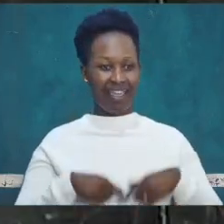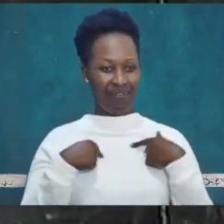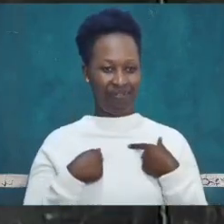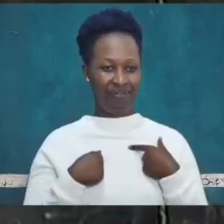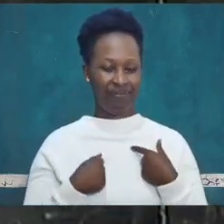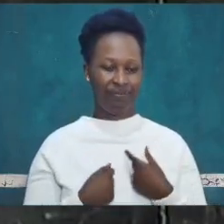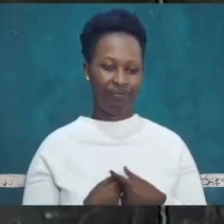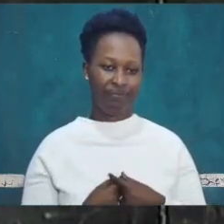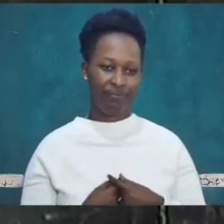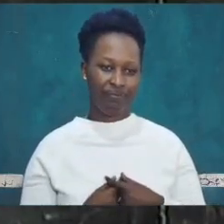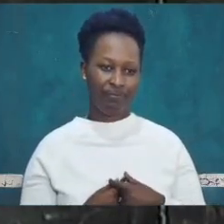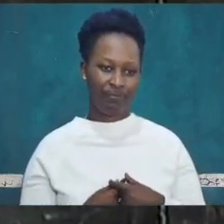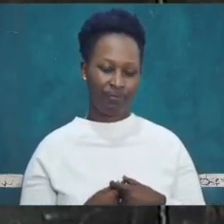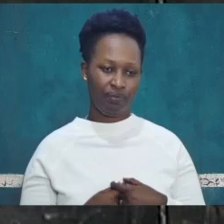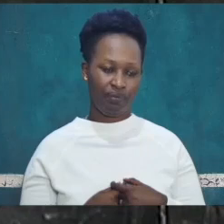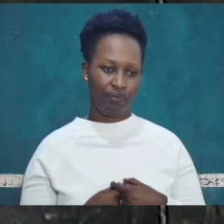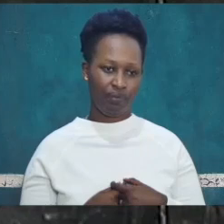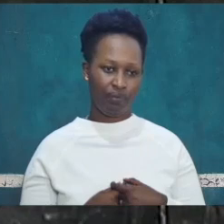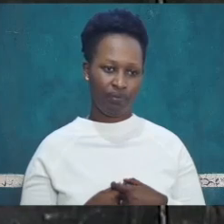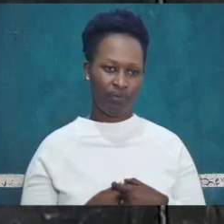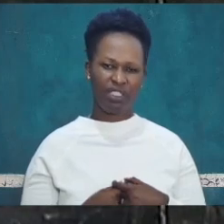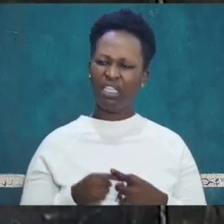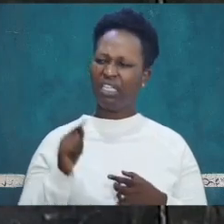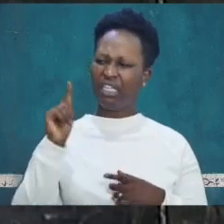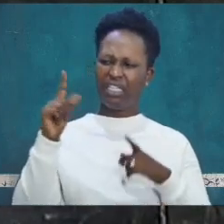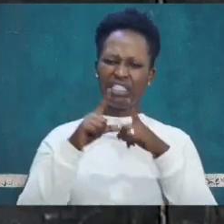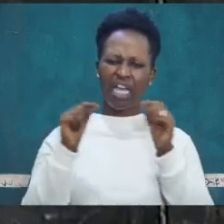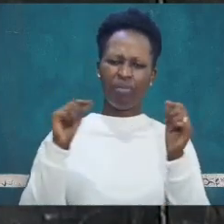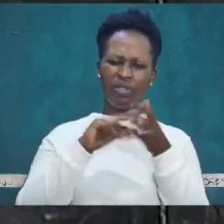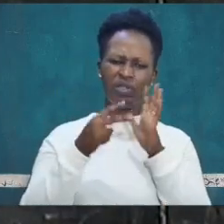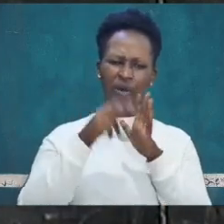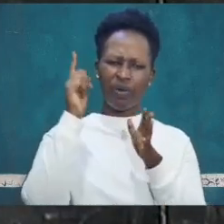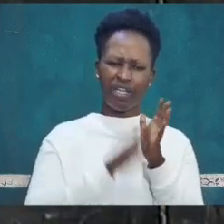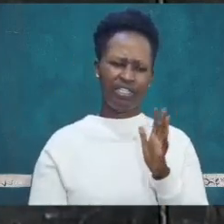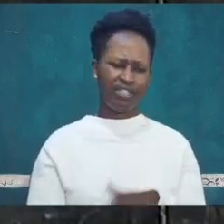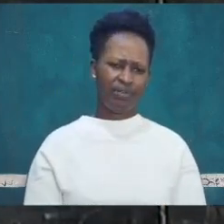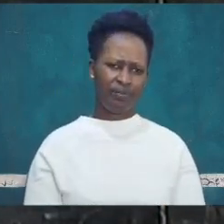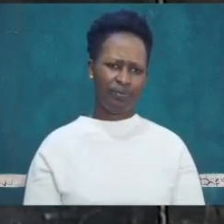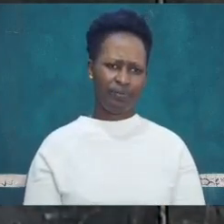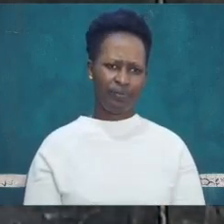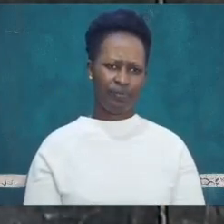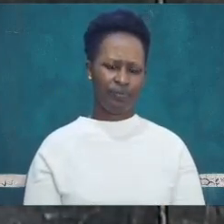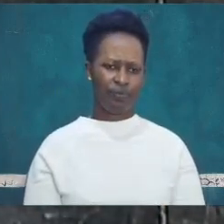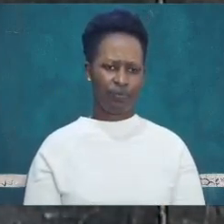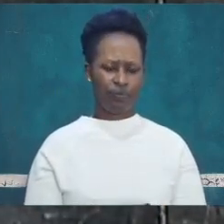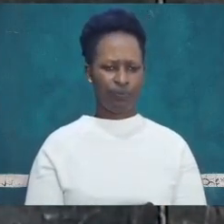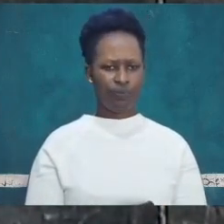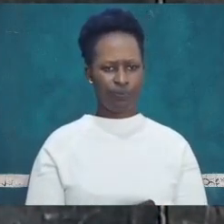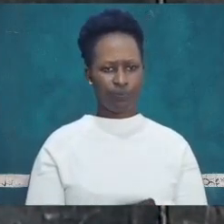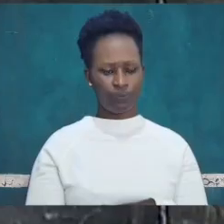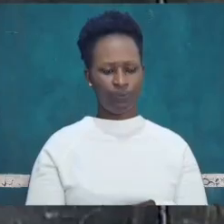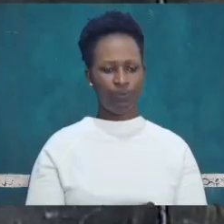biodegradable good. So what is a biodegradable good? So this is, you